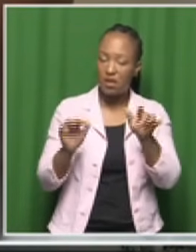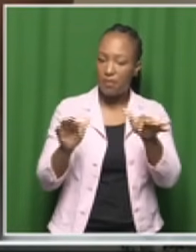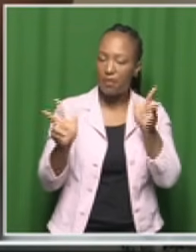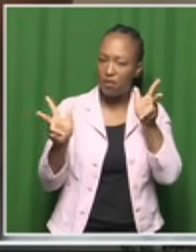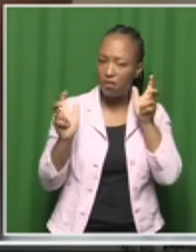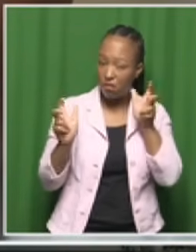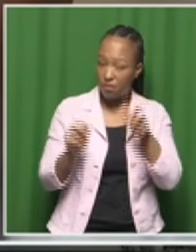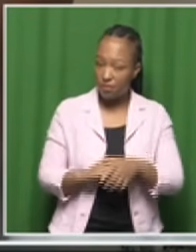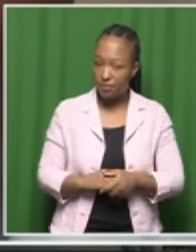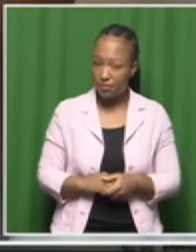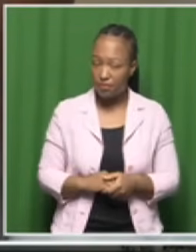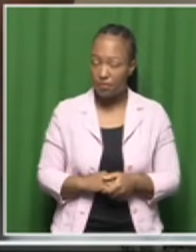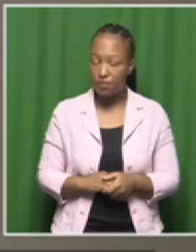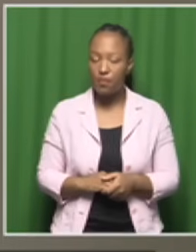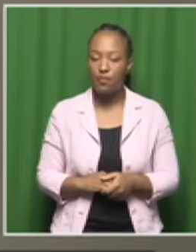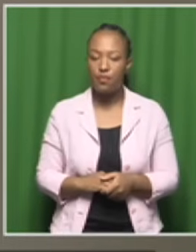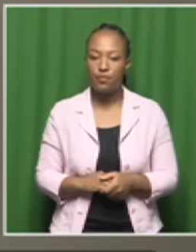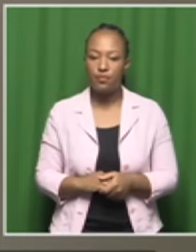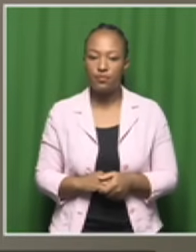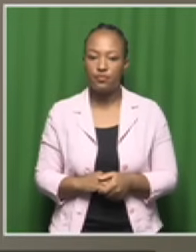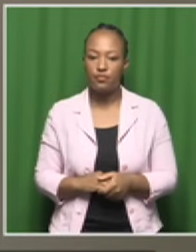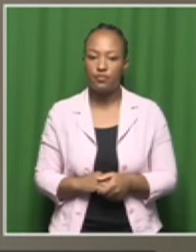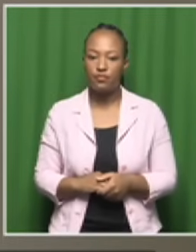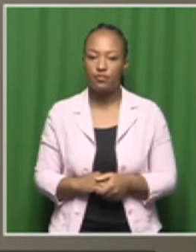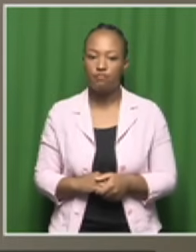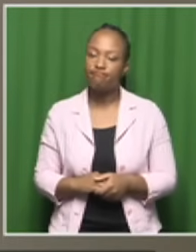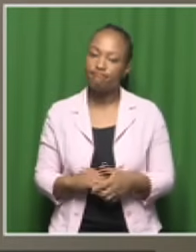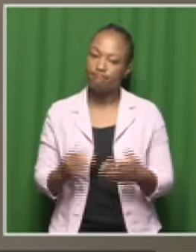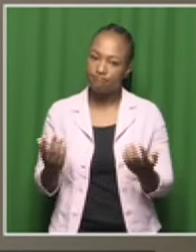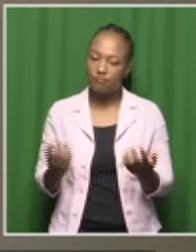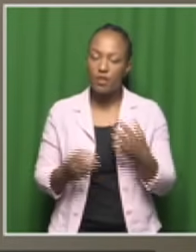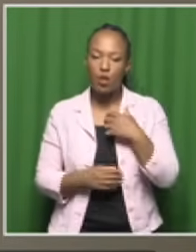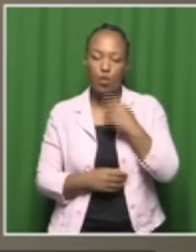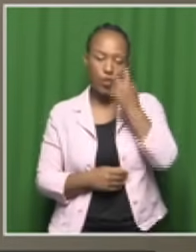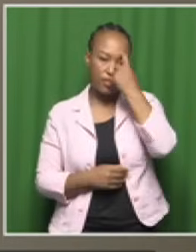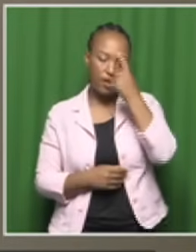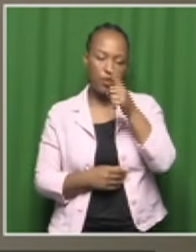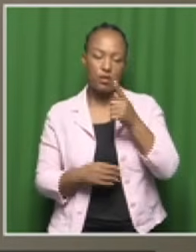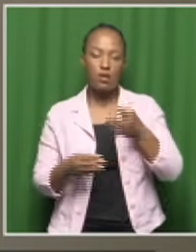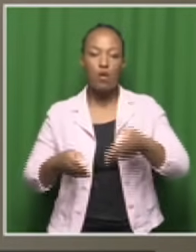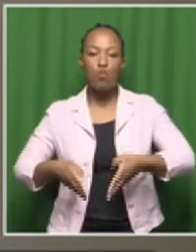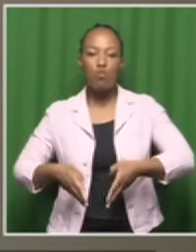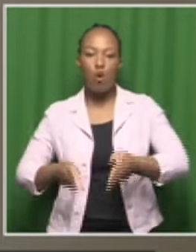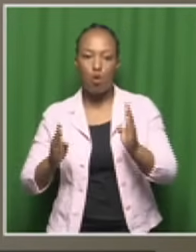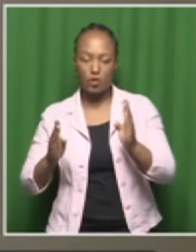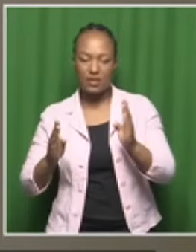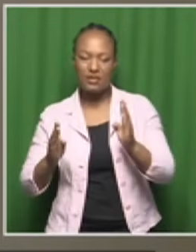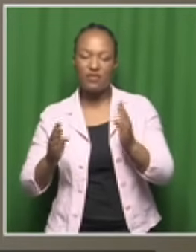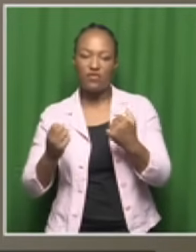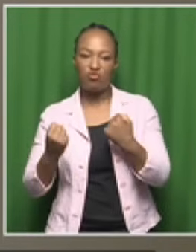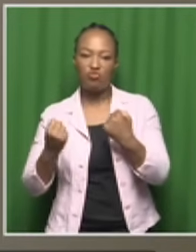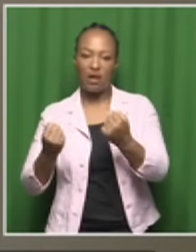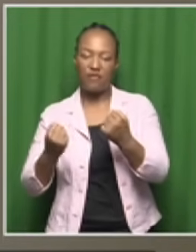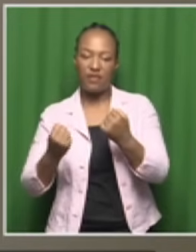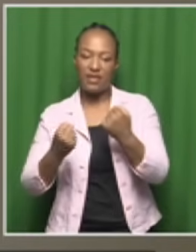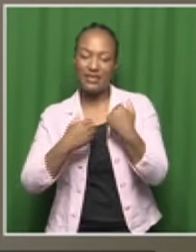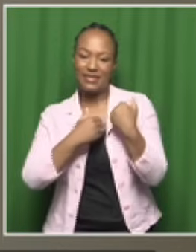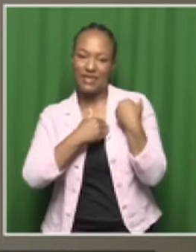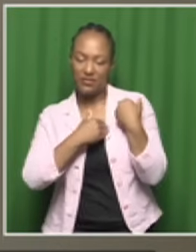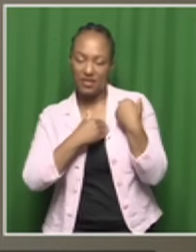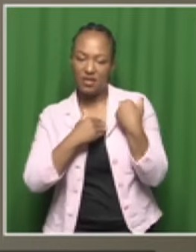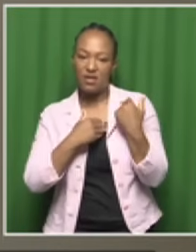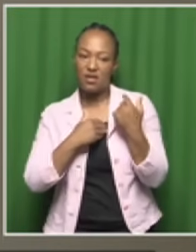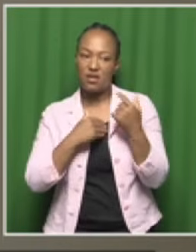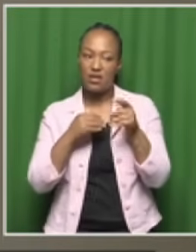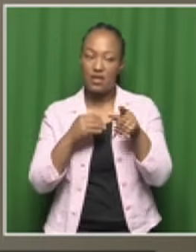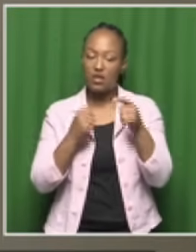Well, Simpiri, we do really think that with regards to road safety and changing mindsets and attitudes of drivers on the road needs